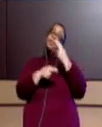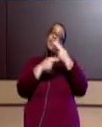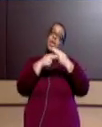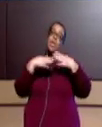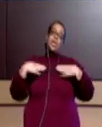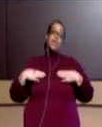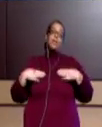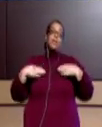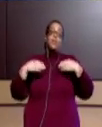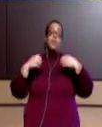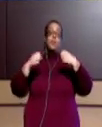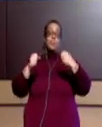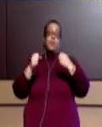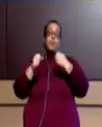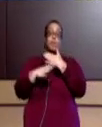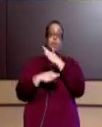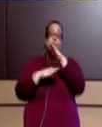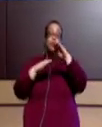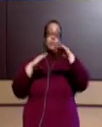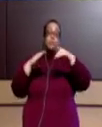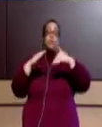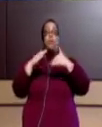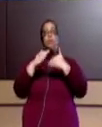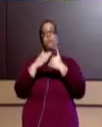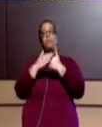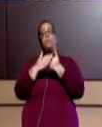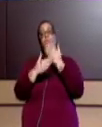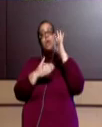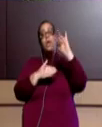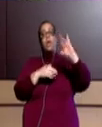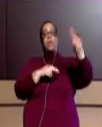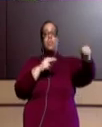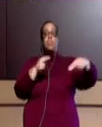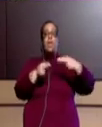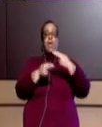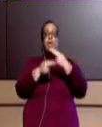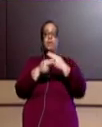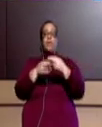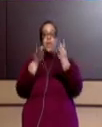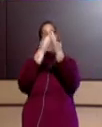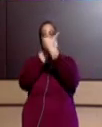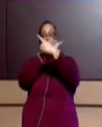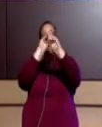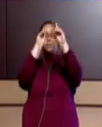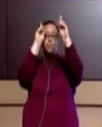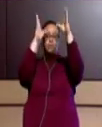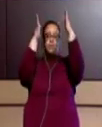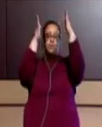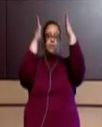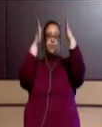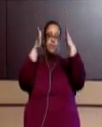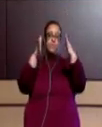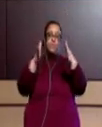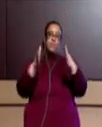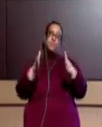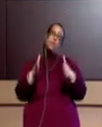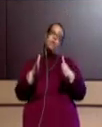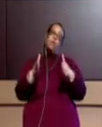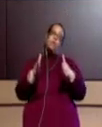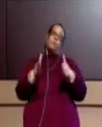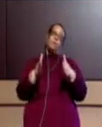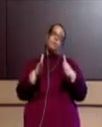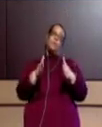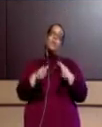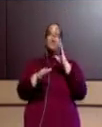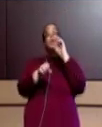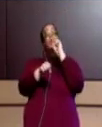all. That name heals all. That name delivers. That name yes, delivers. Yes, all.